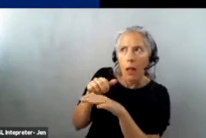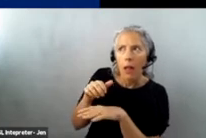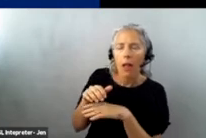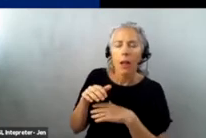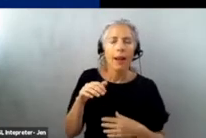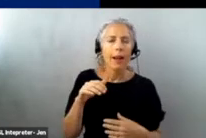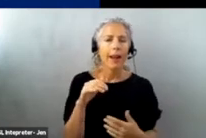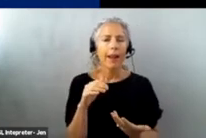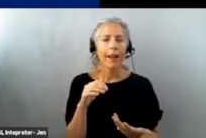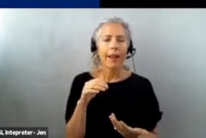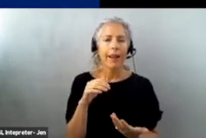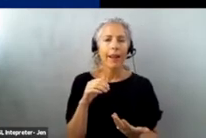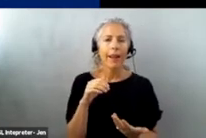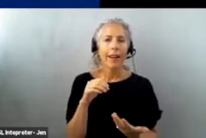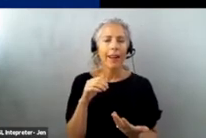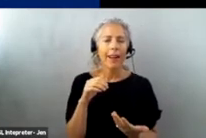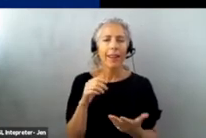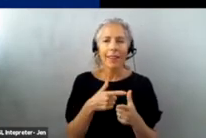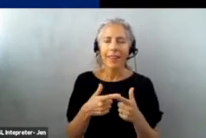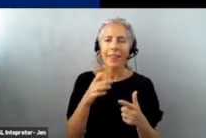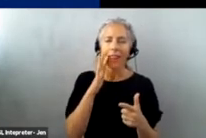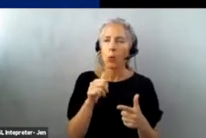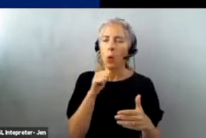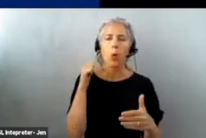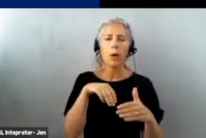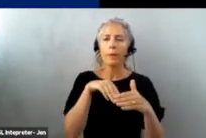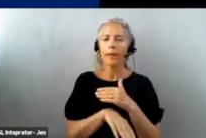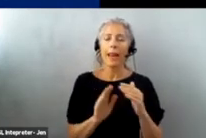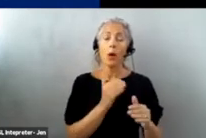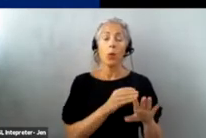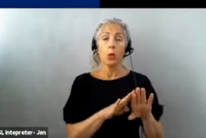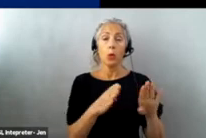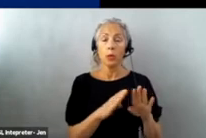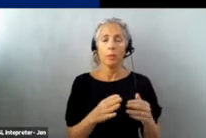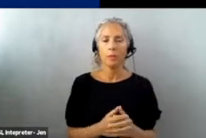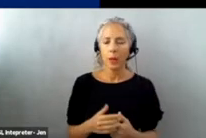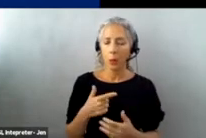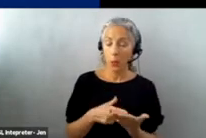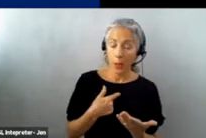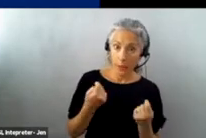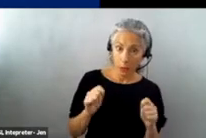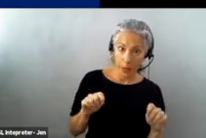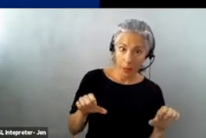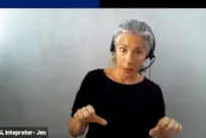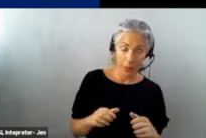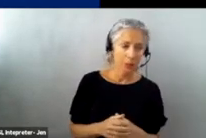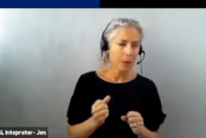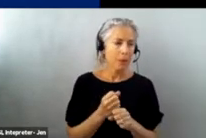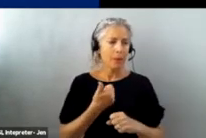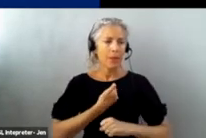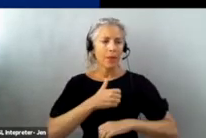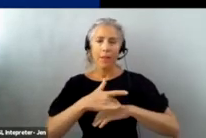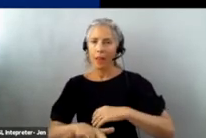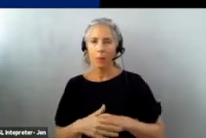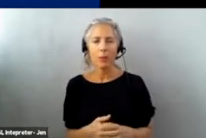automatically delays them coming through our doors. So what we have done and what I try and do is make myself available. I always